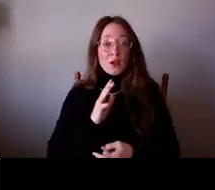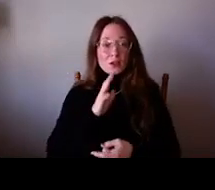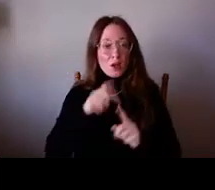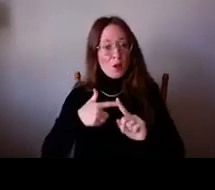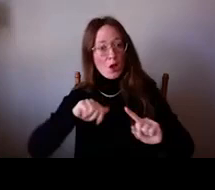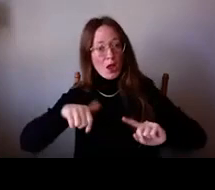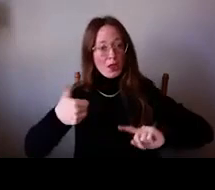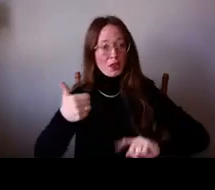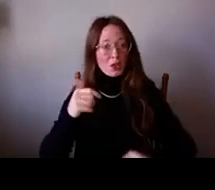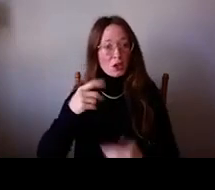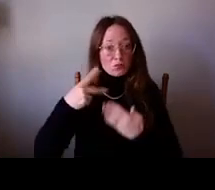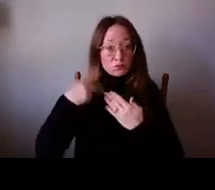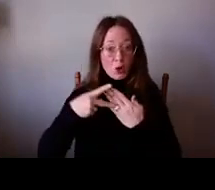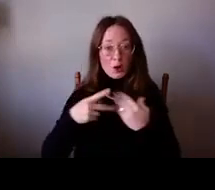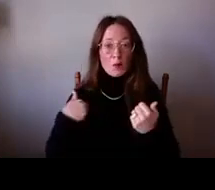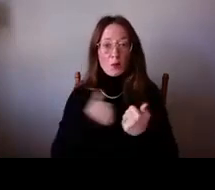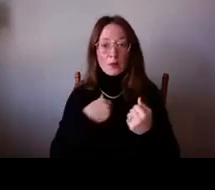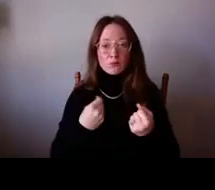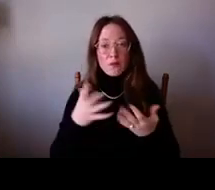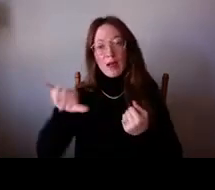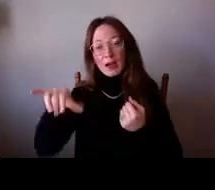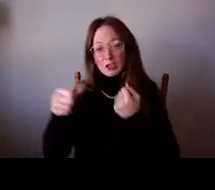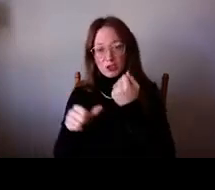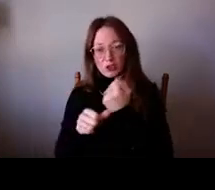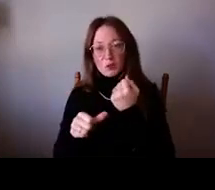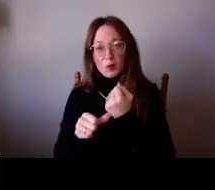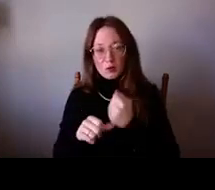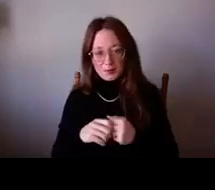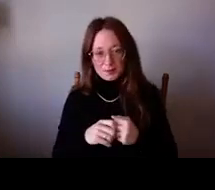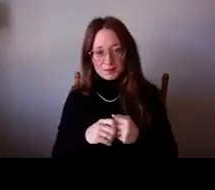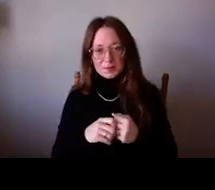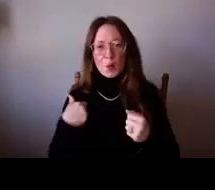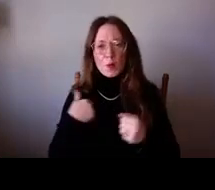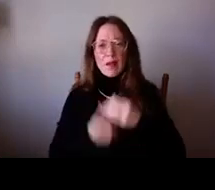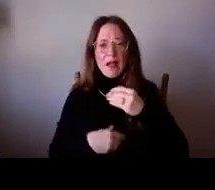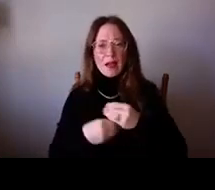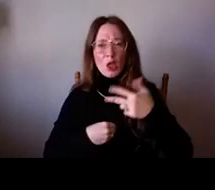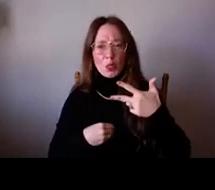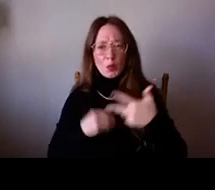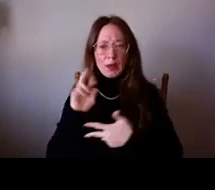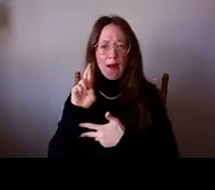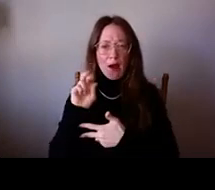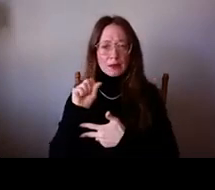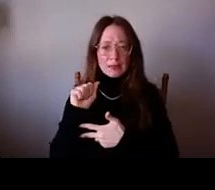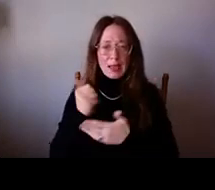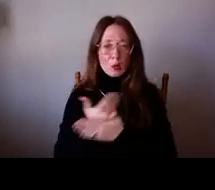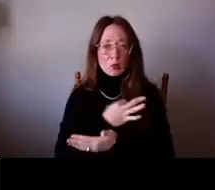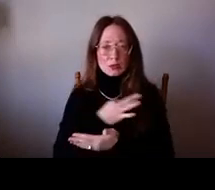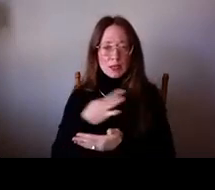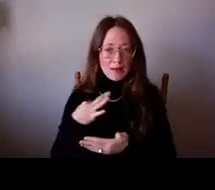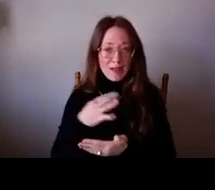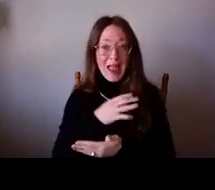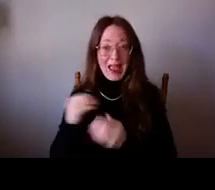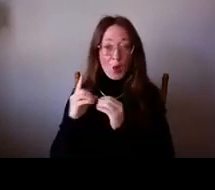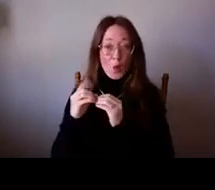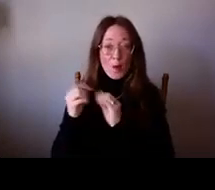we provide some additional support to our programs. We've added 3 RSA staff and an additional attorney in the Office of